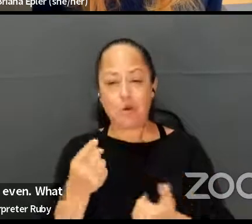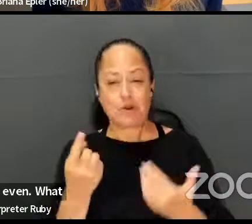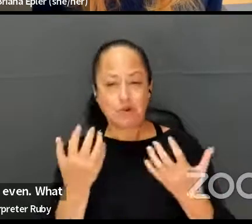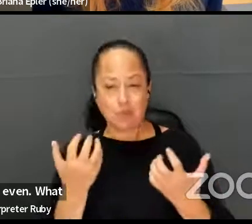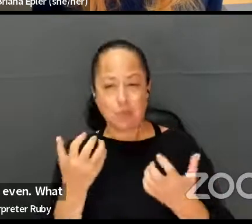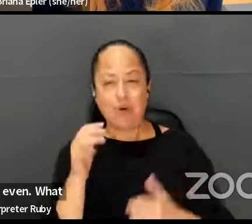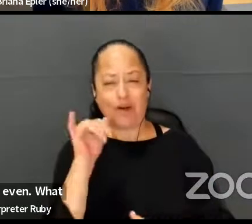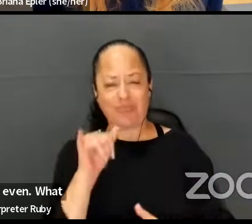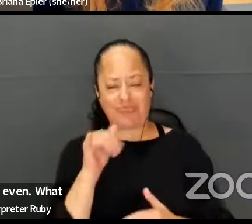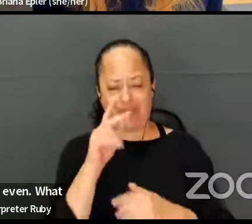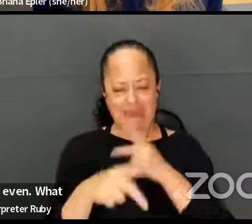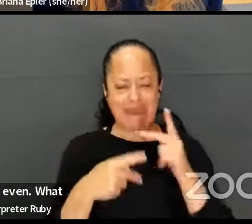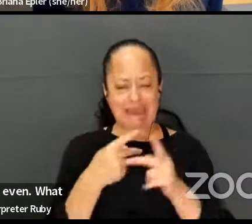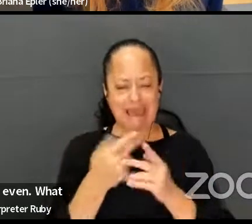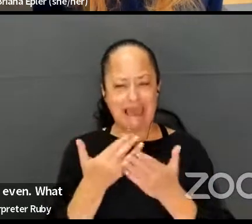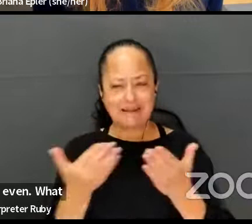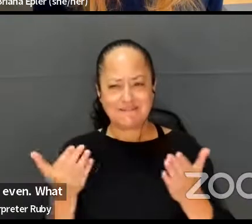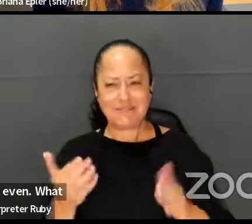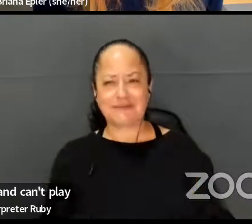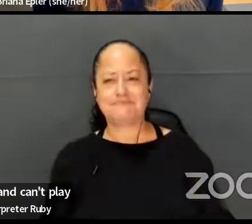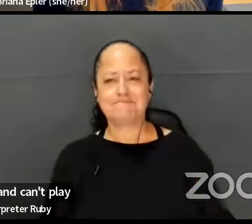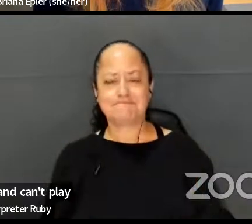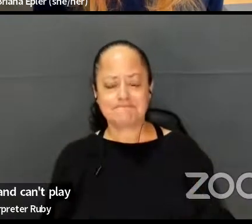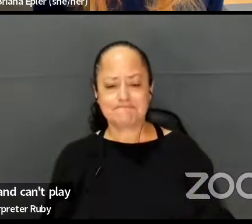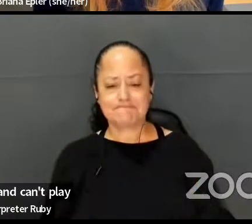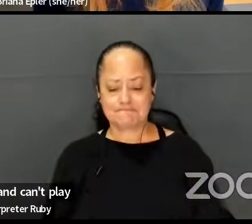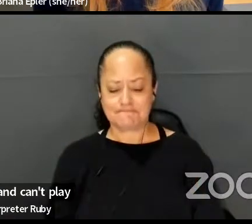That sort of thing.